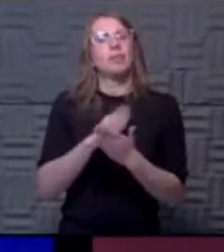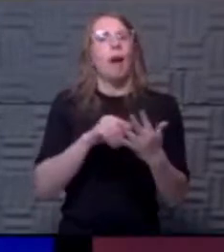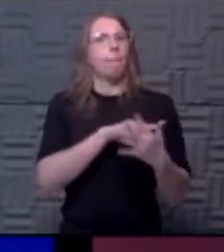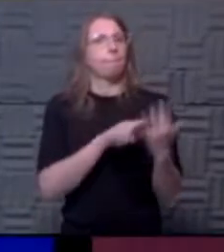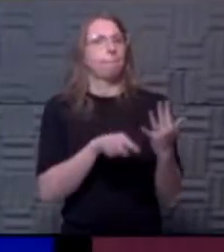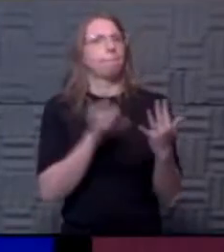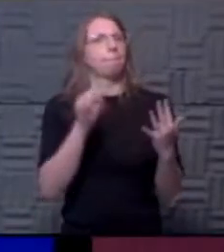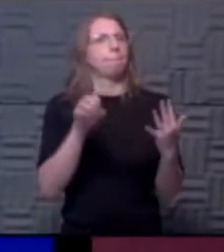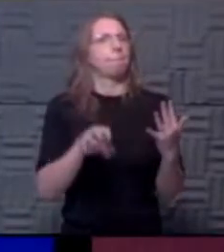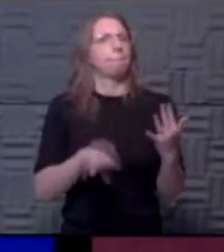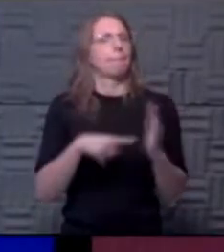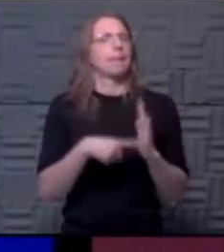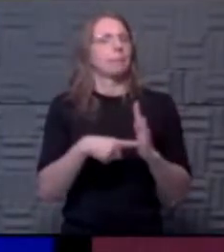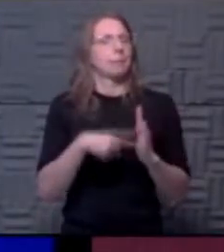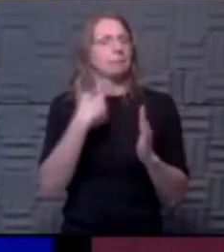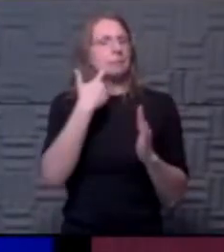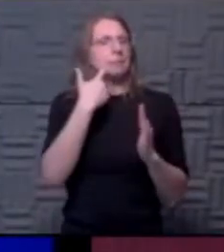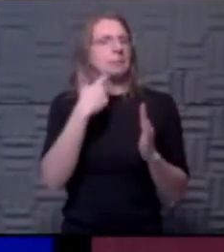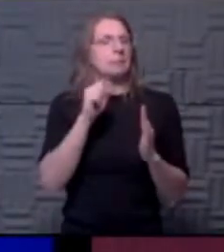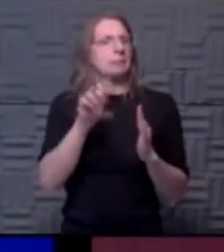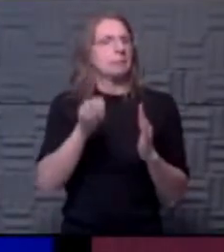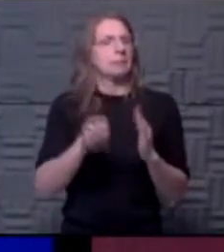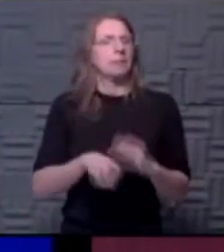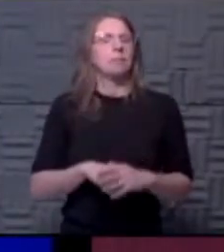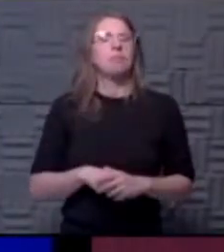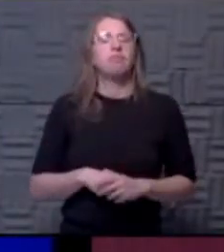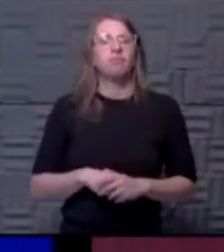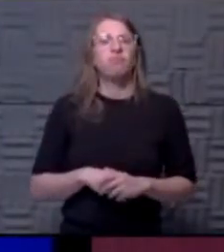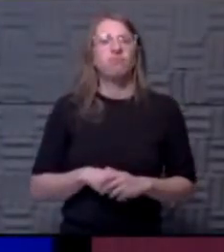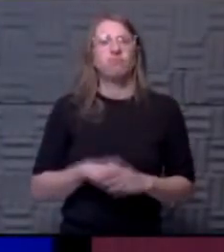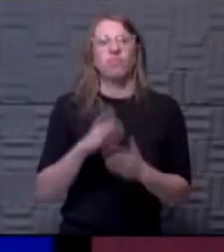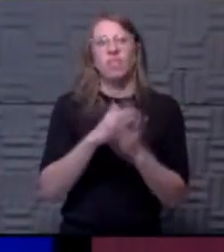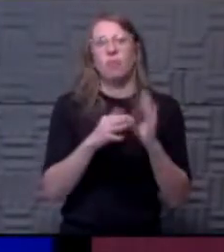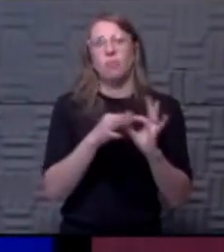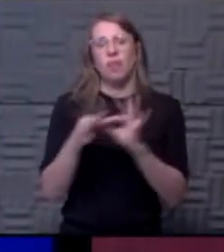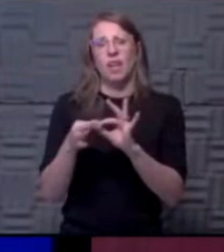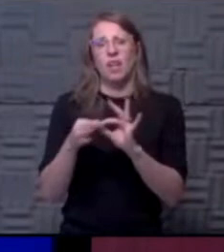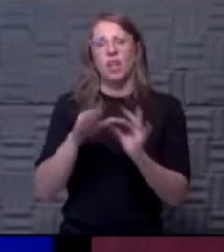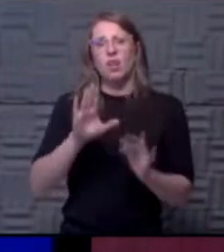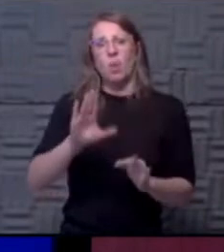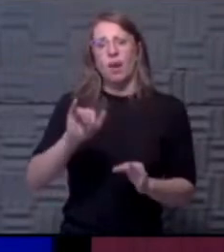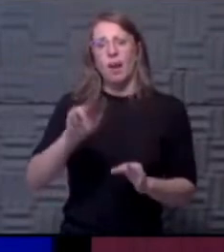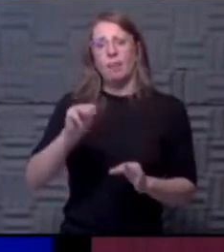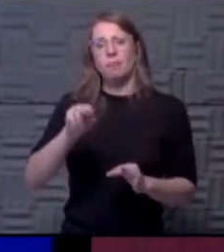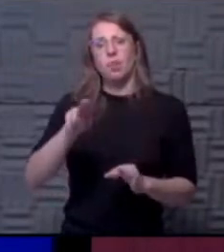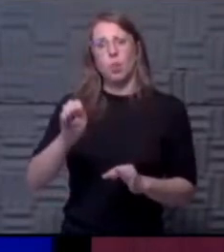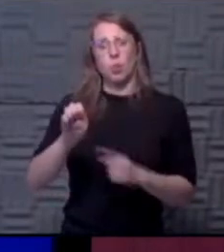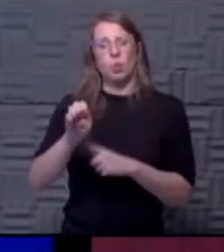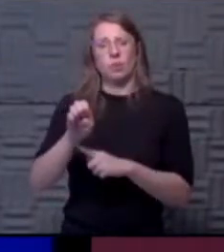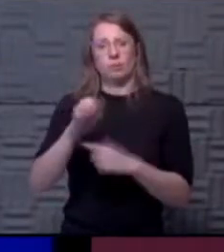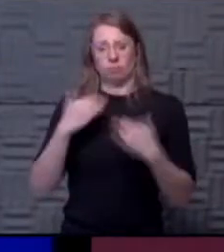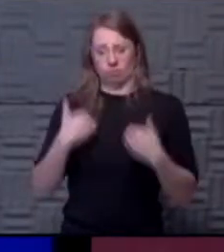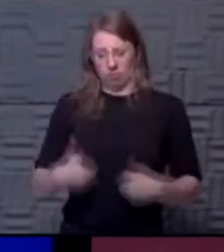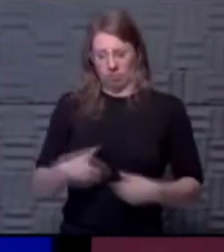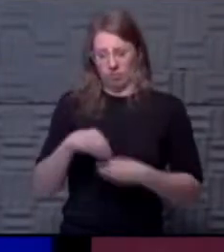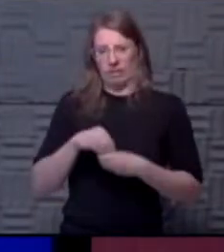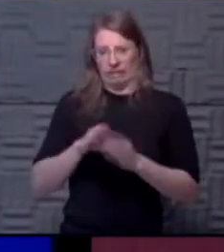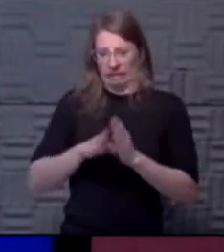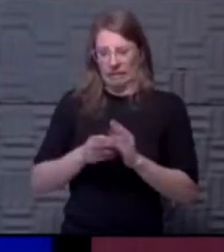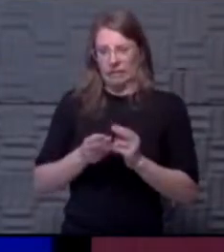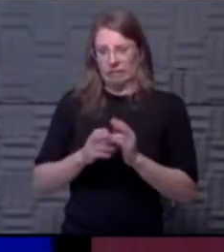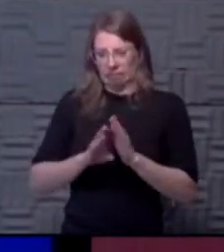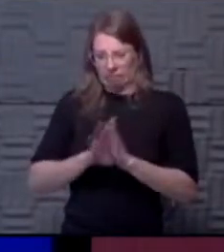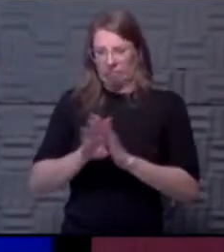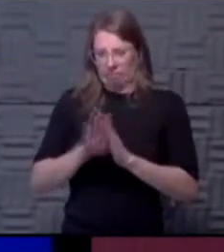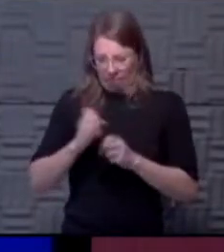those symptoms described, you know, are related to your immune factory ramping up for a period of time after a dose. They're